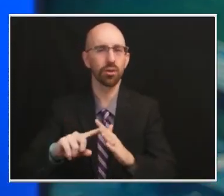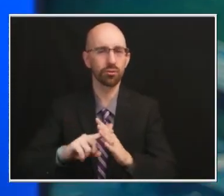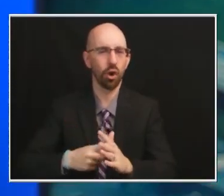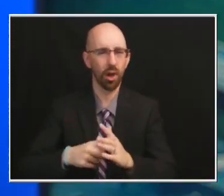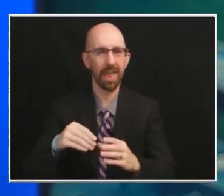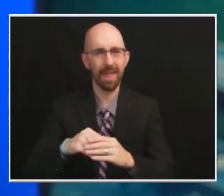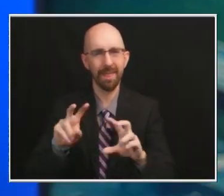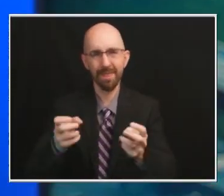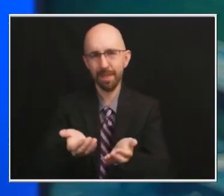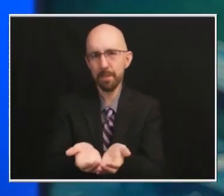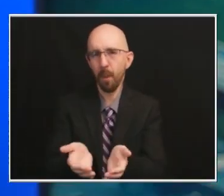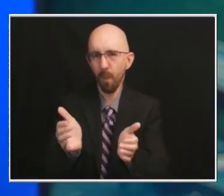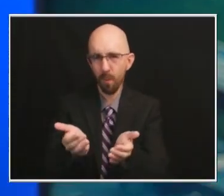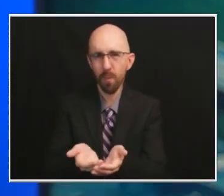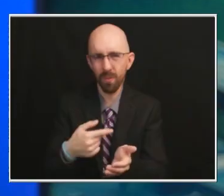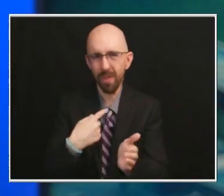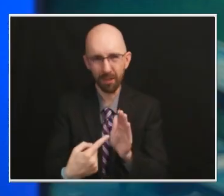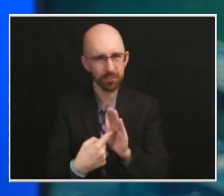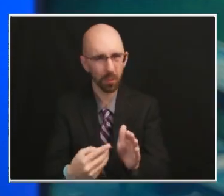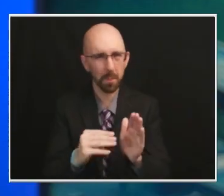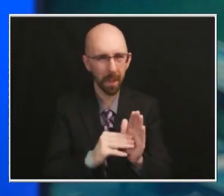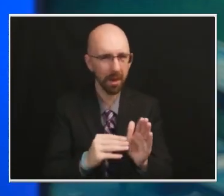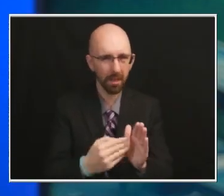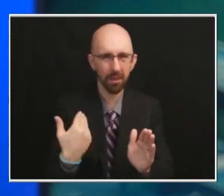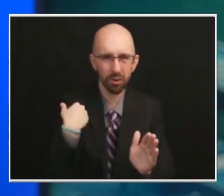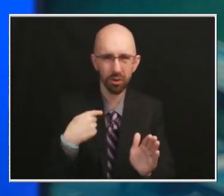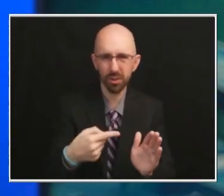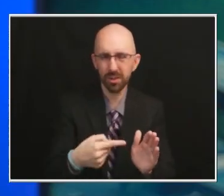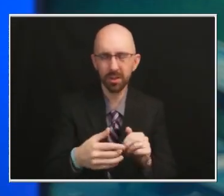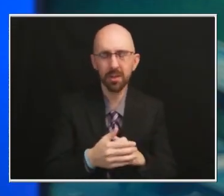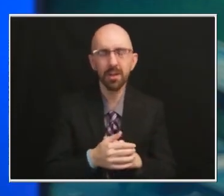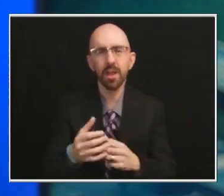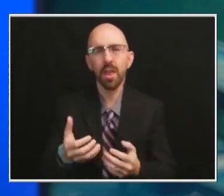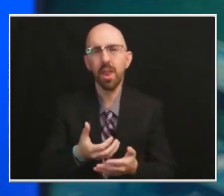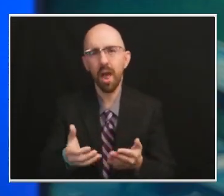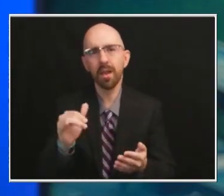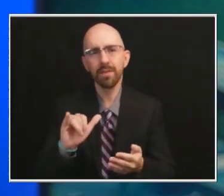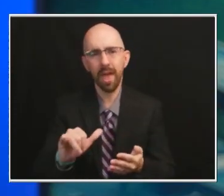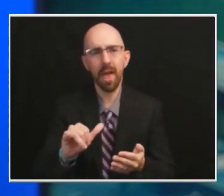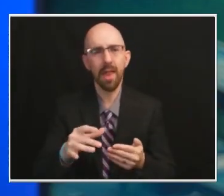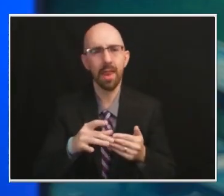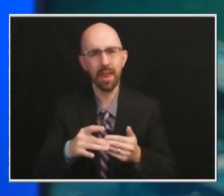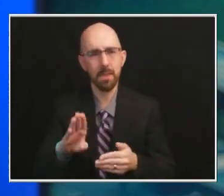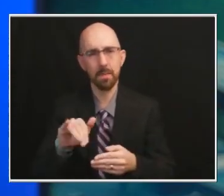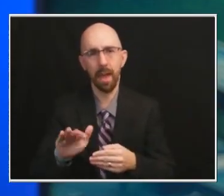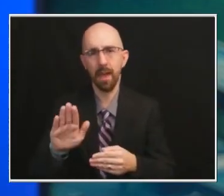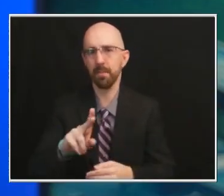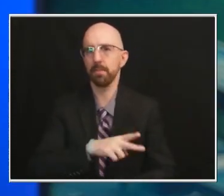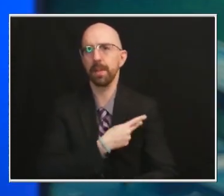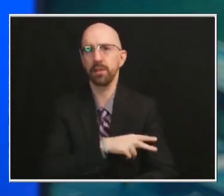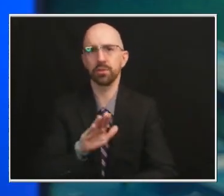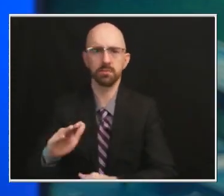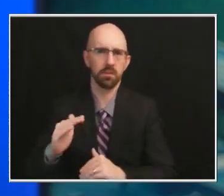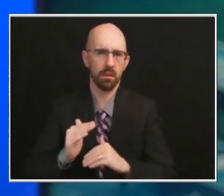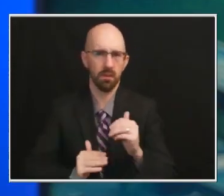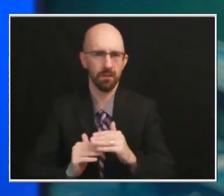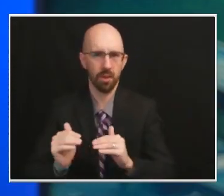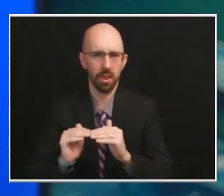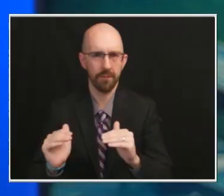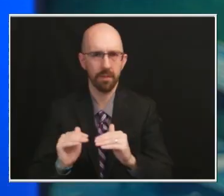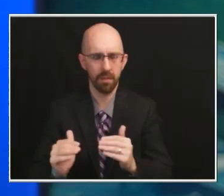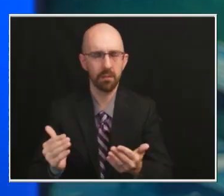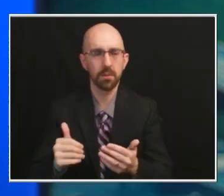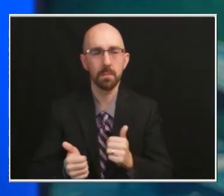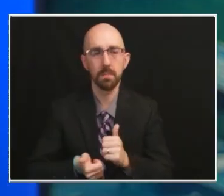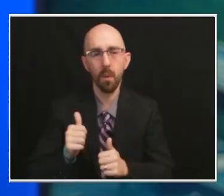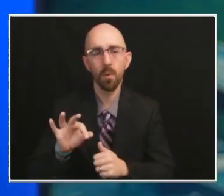Yeah. So and a lot of it is led by whatever the patient's comfortable with. So most of them kind of